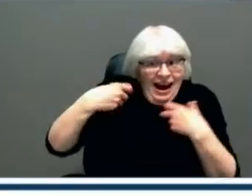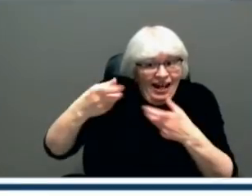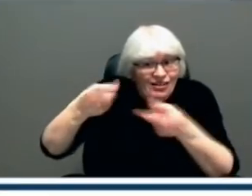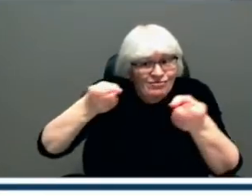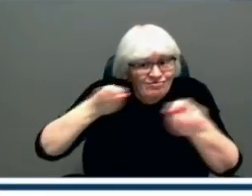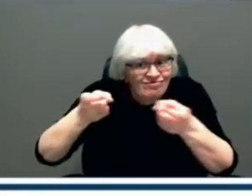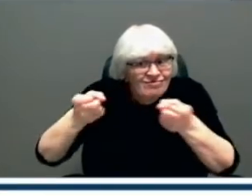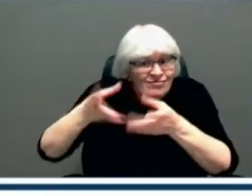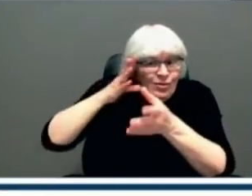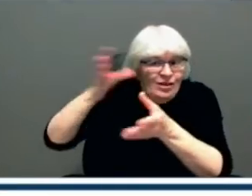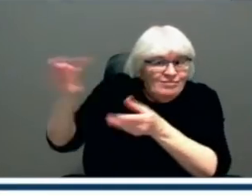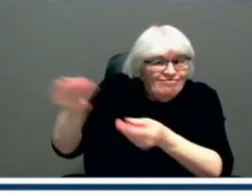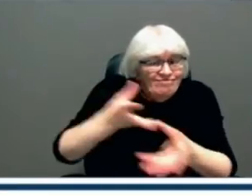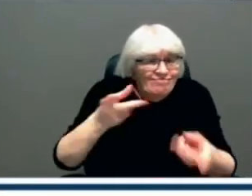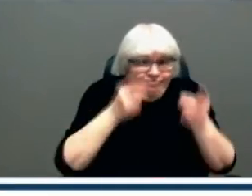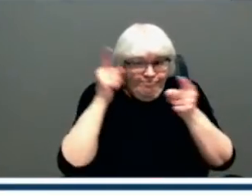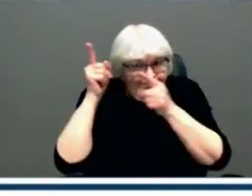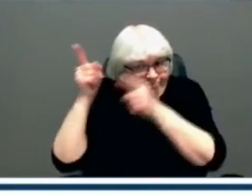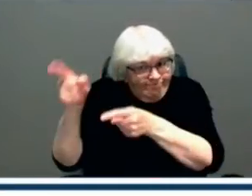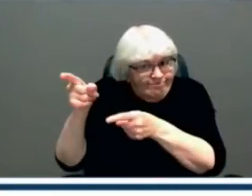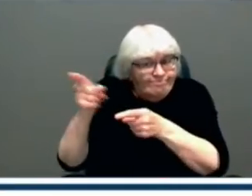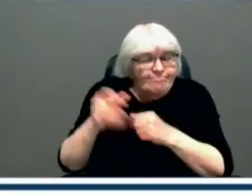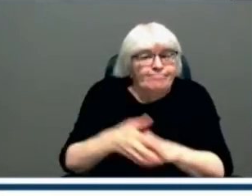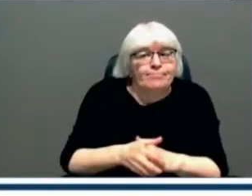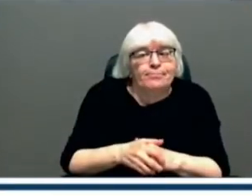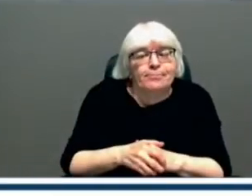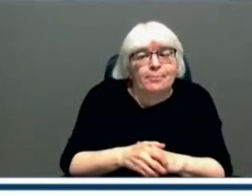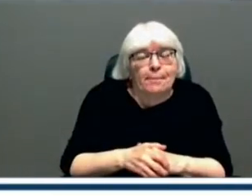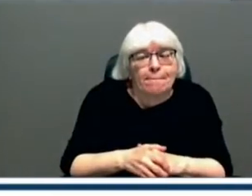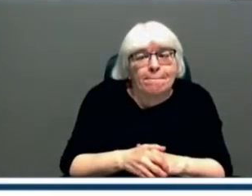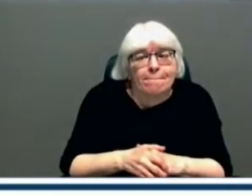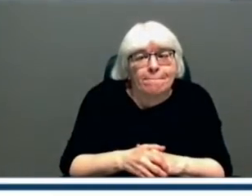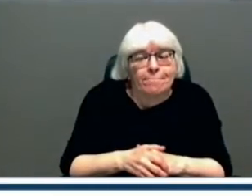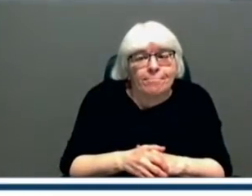back to Keith Doucette, Canadian Press. Keith, you ready?